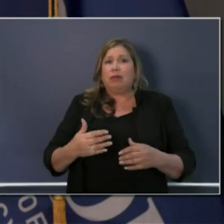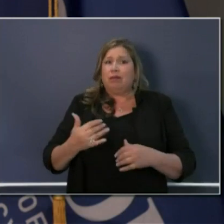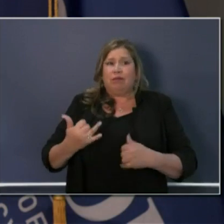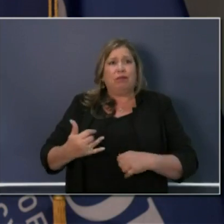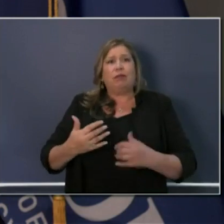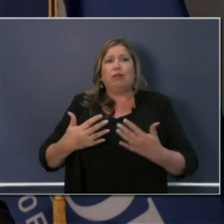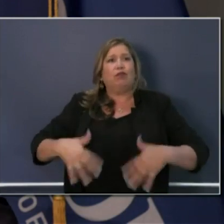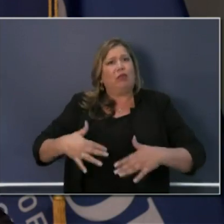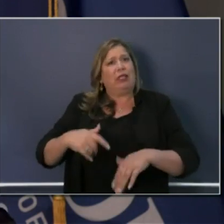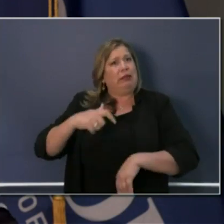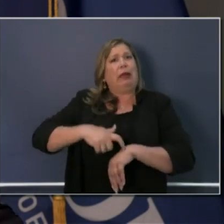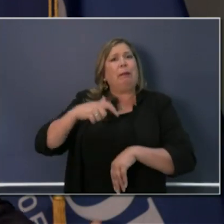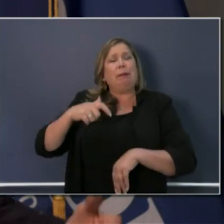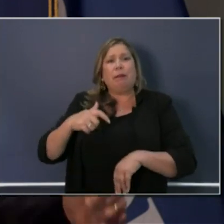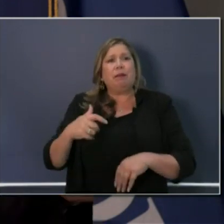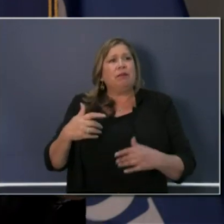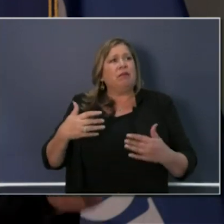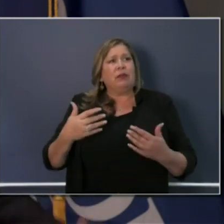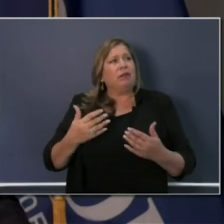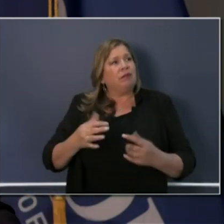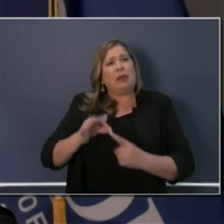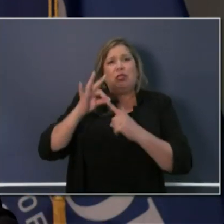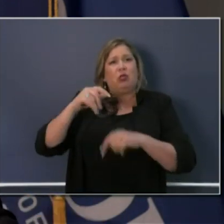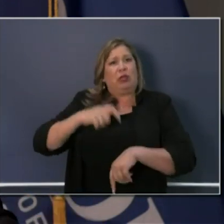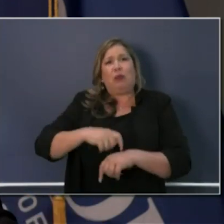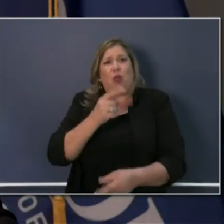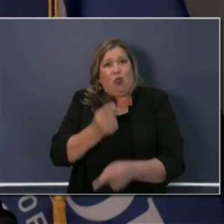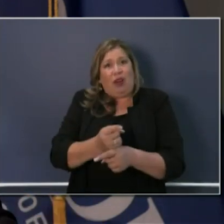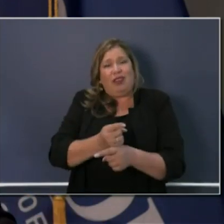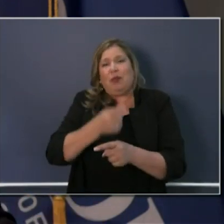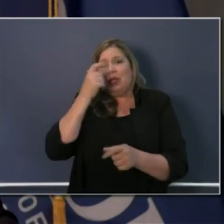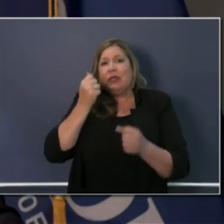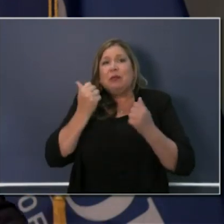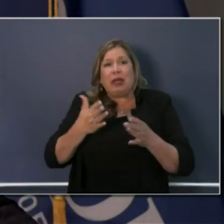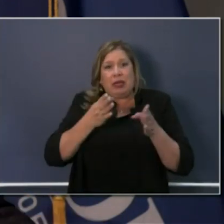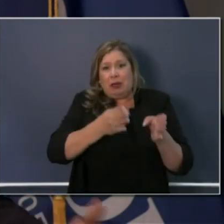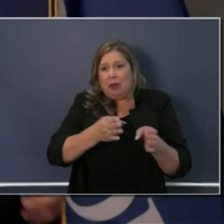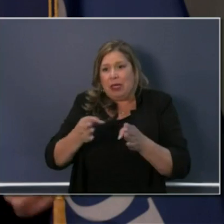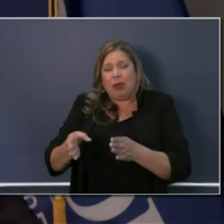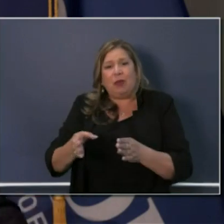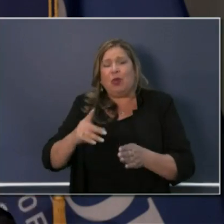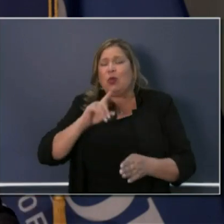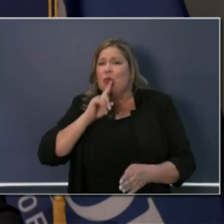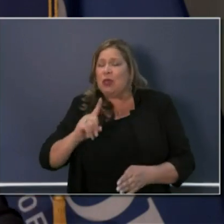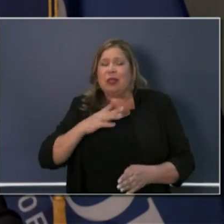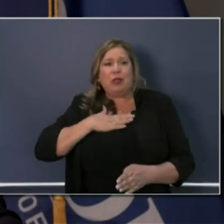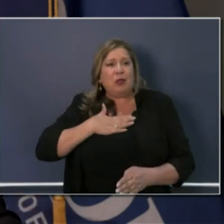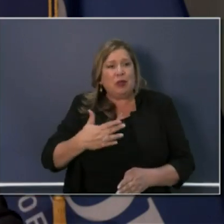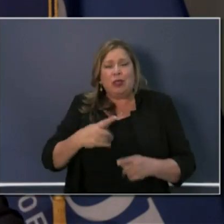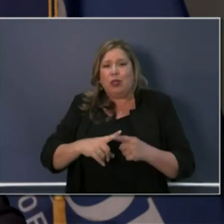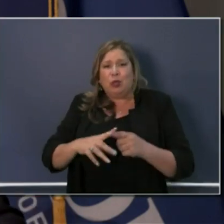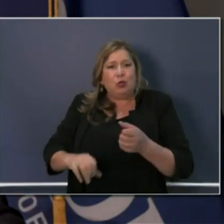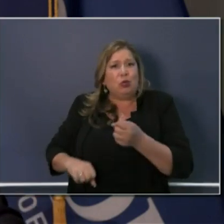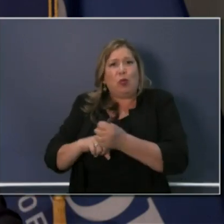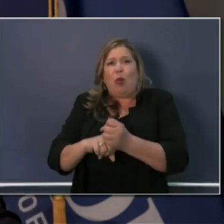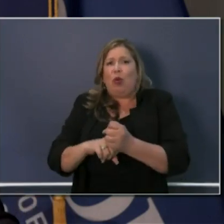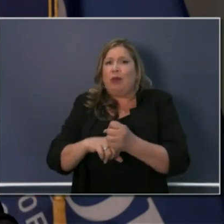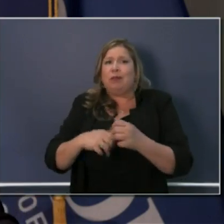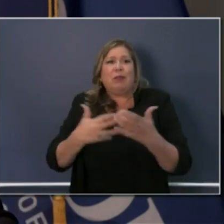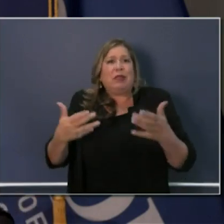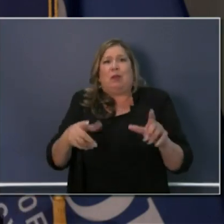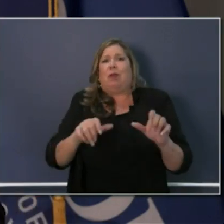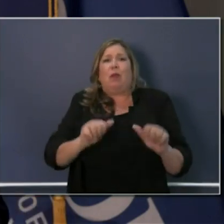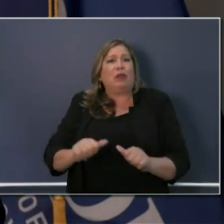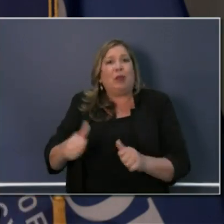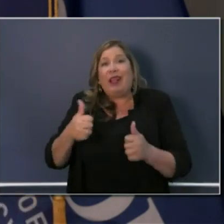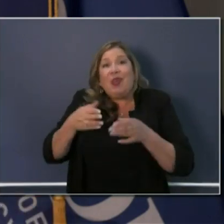people reaching deep, going to the distance to really help support the cause of the state of California. And